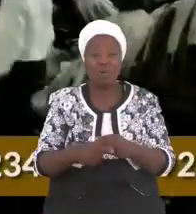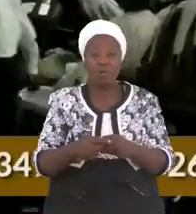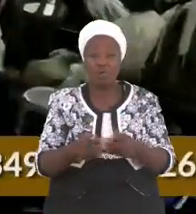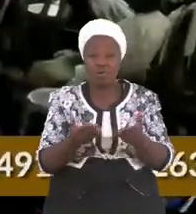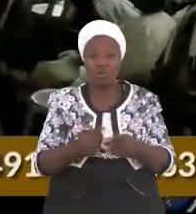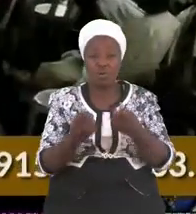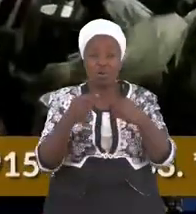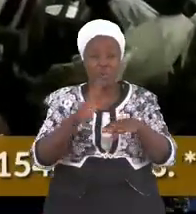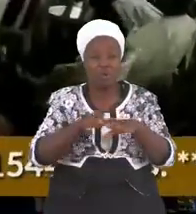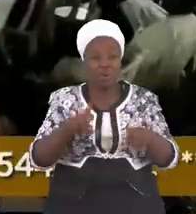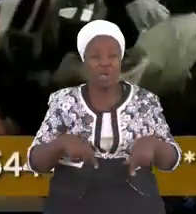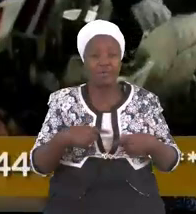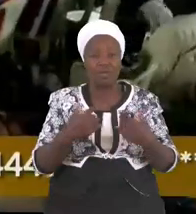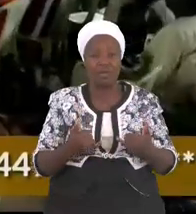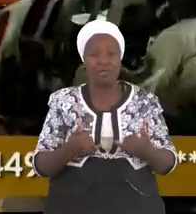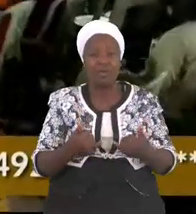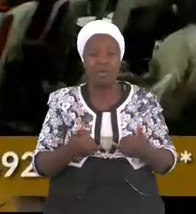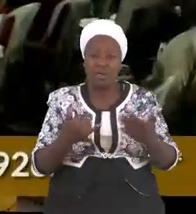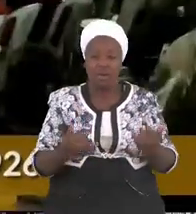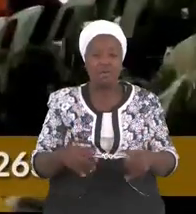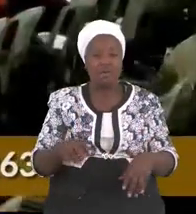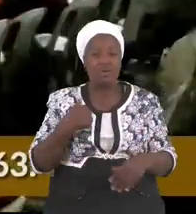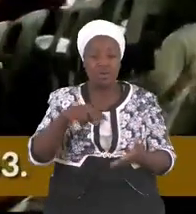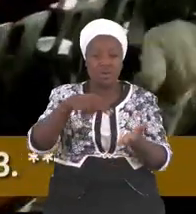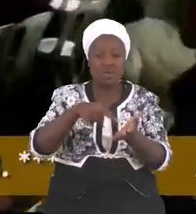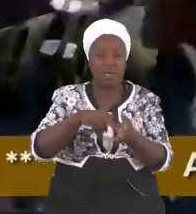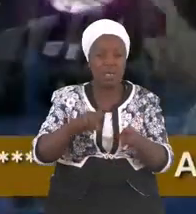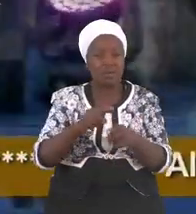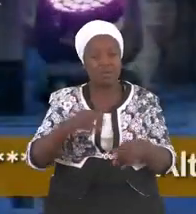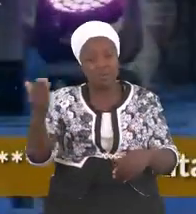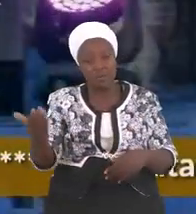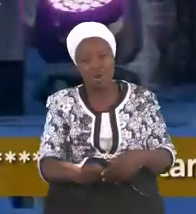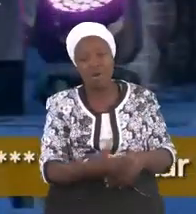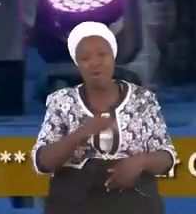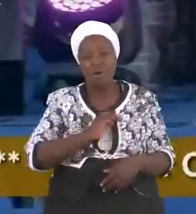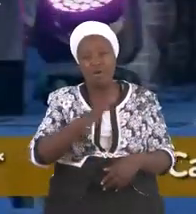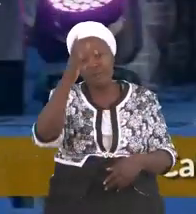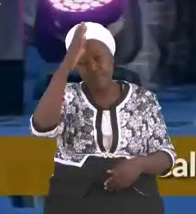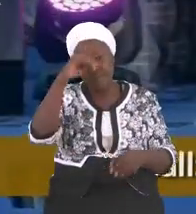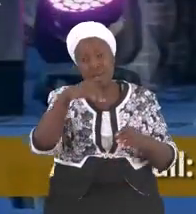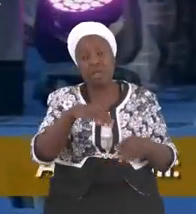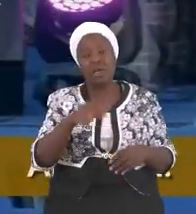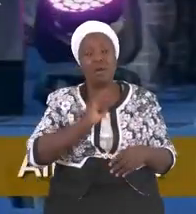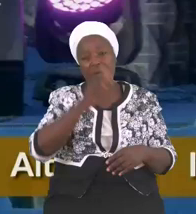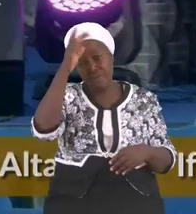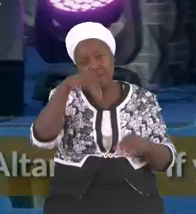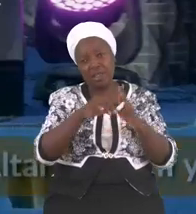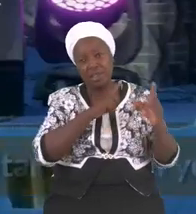we welcome our Father in the Lord, the servant of God, who will release the miracle upon us tonight.